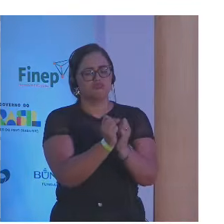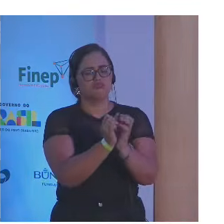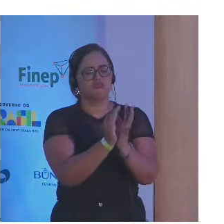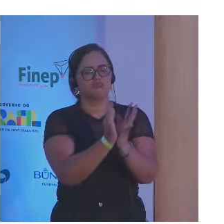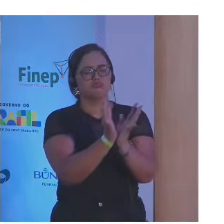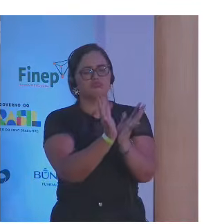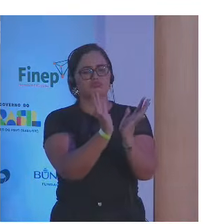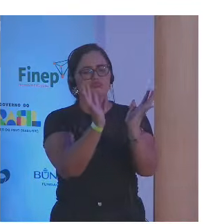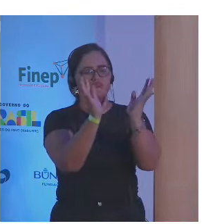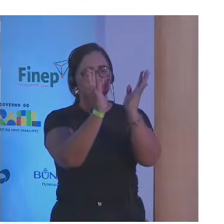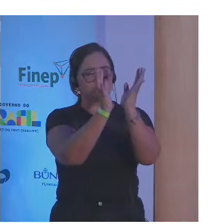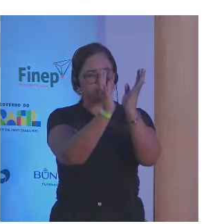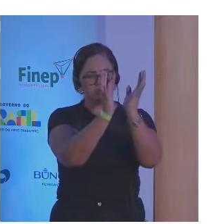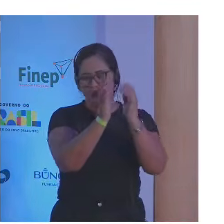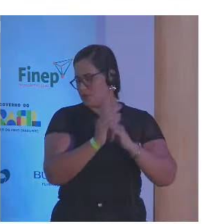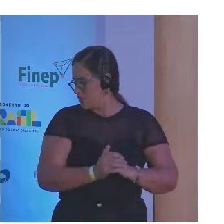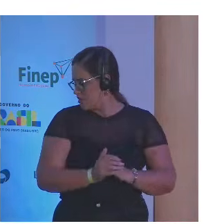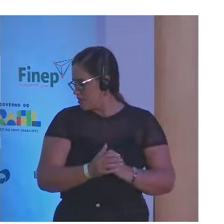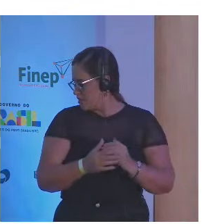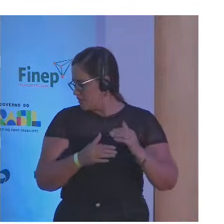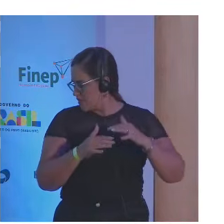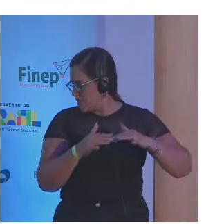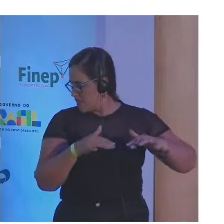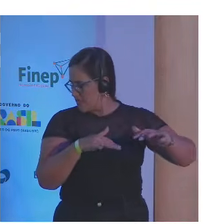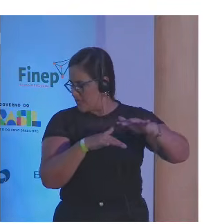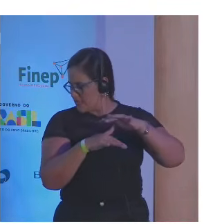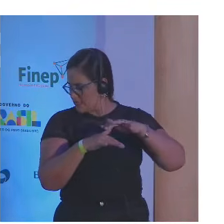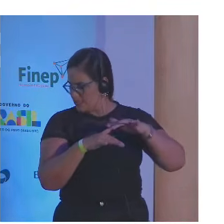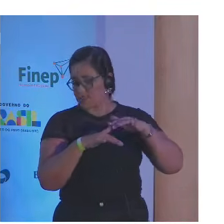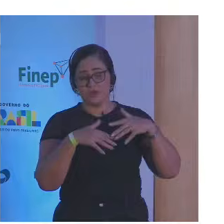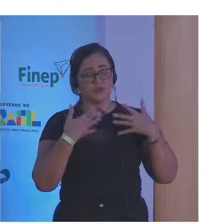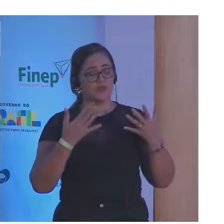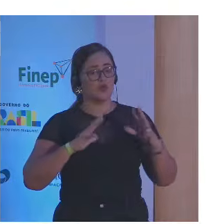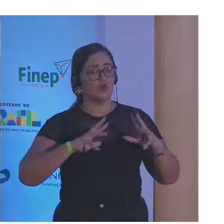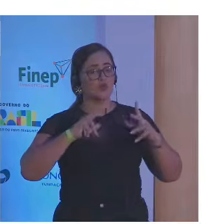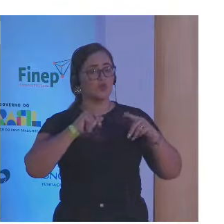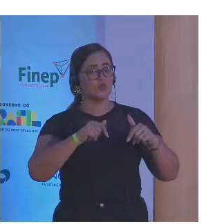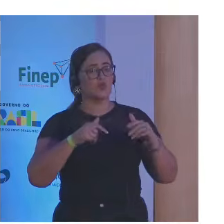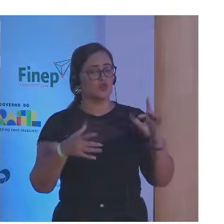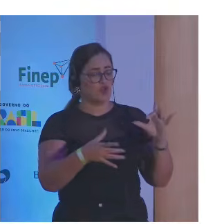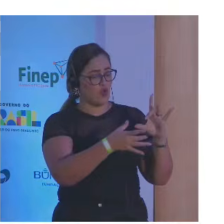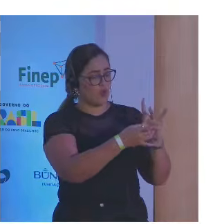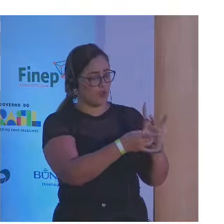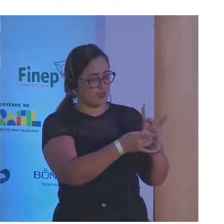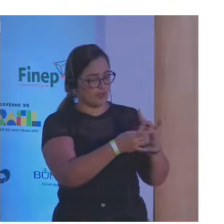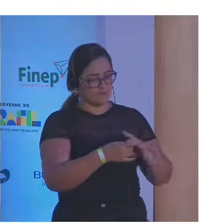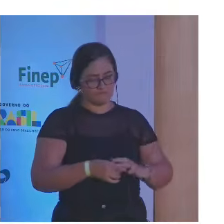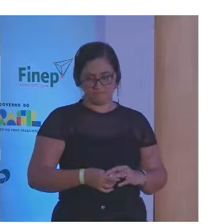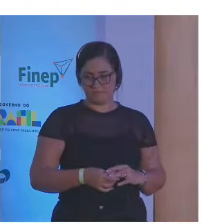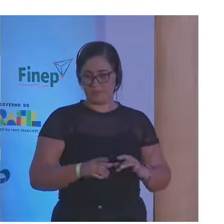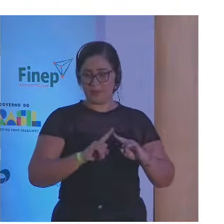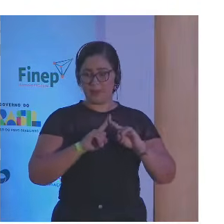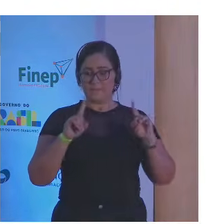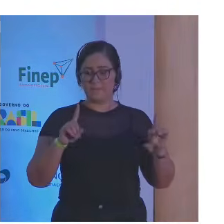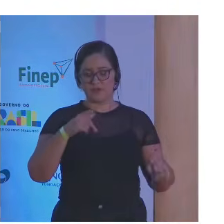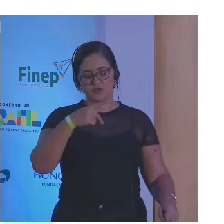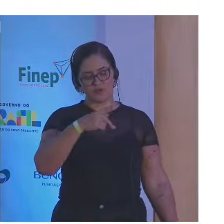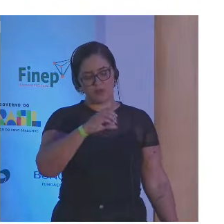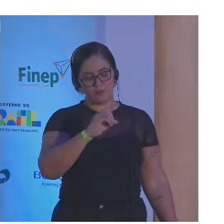the live layer is all connected, but the coral polyps themselves, they are